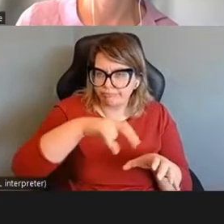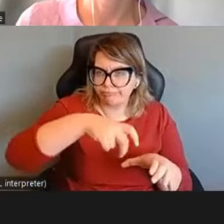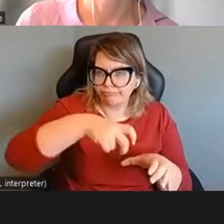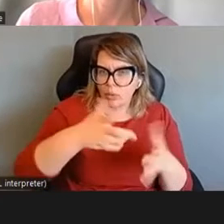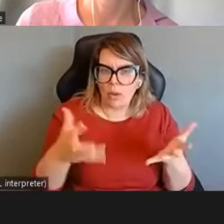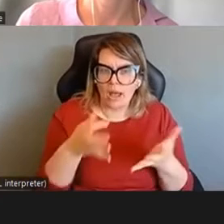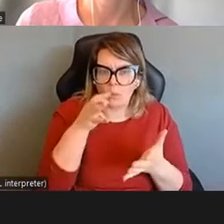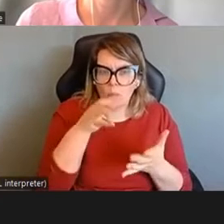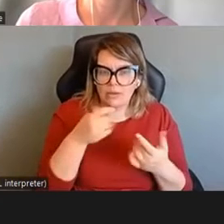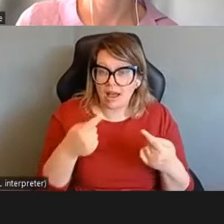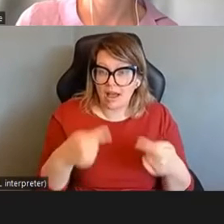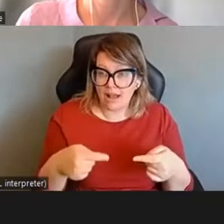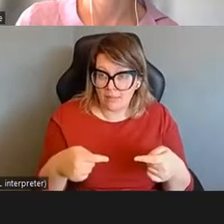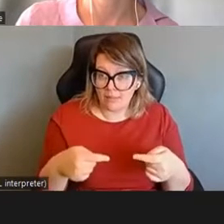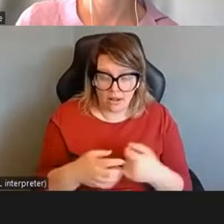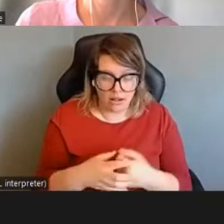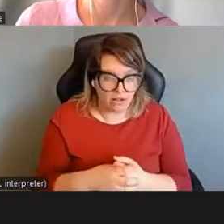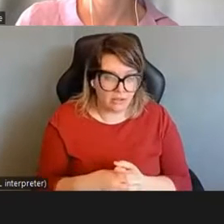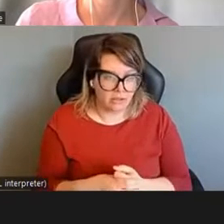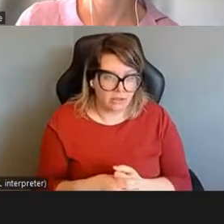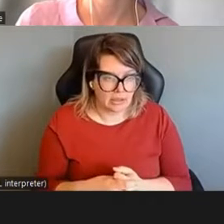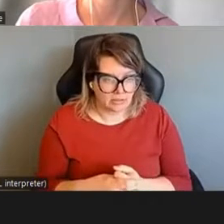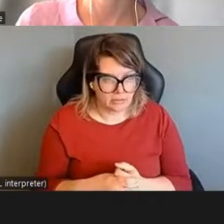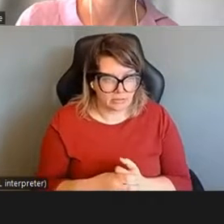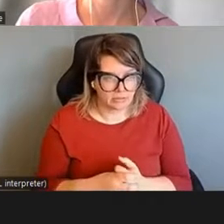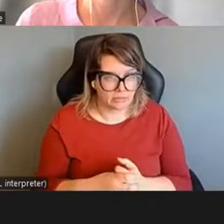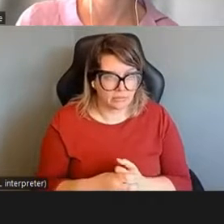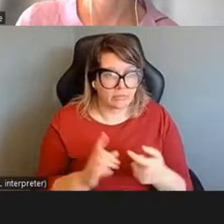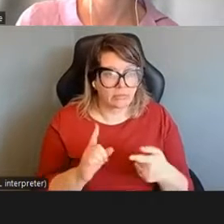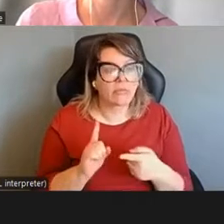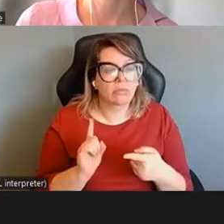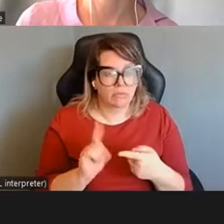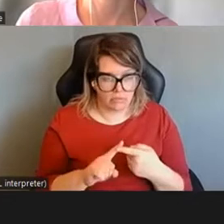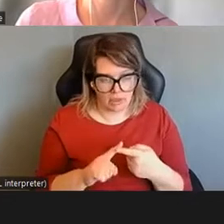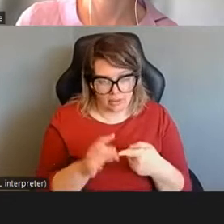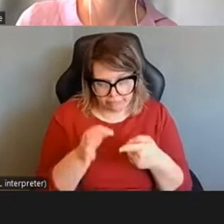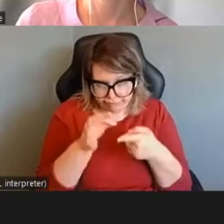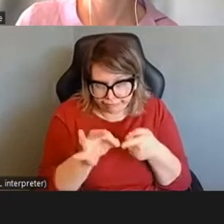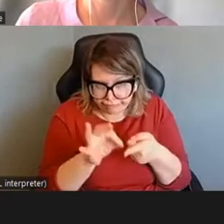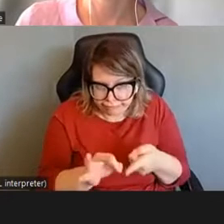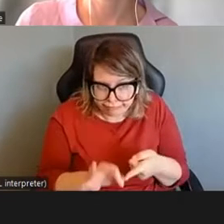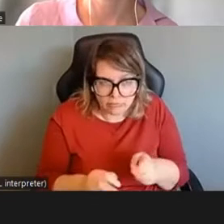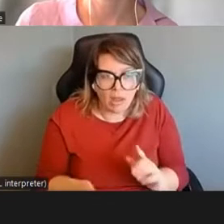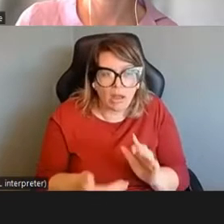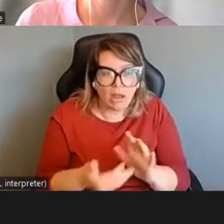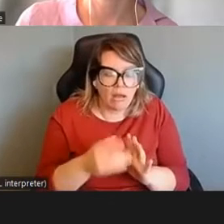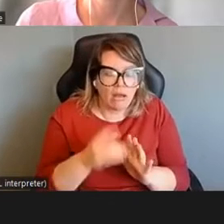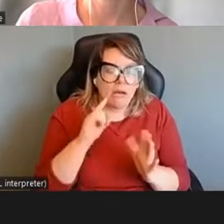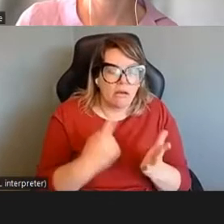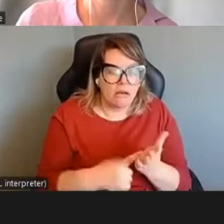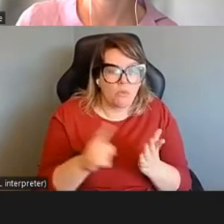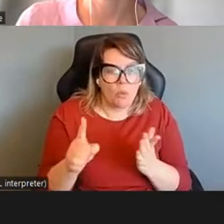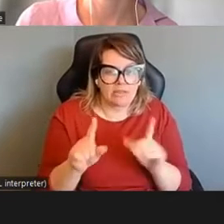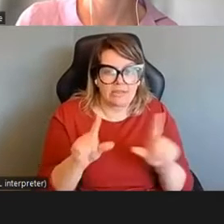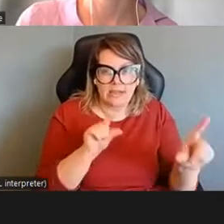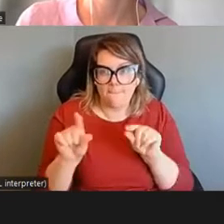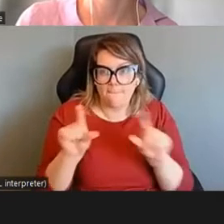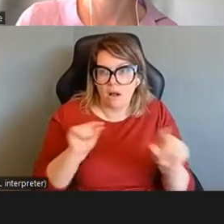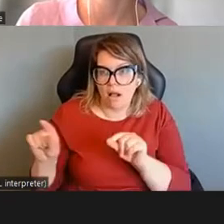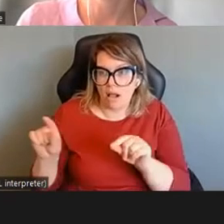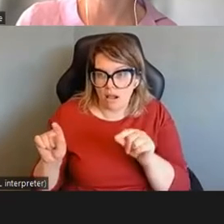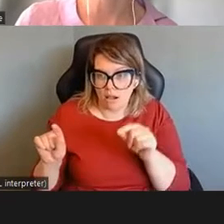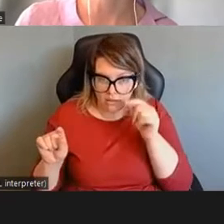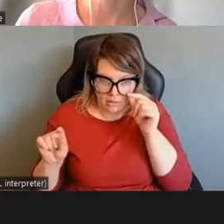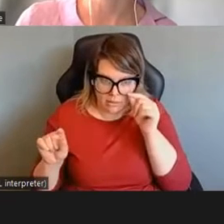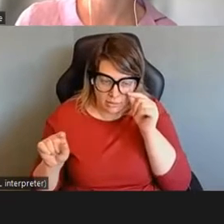availability. And then they also decided on their sample at this time, and they wanted to have the